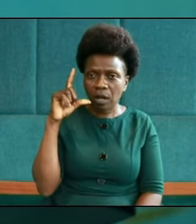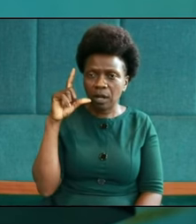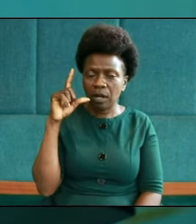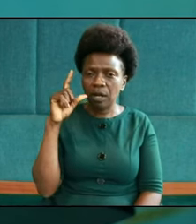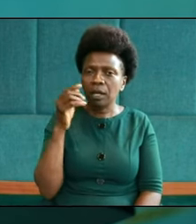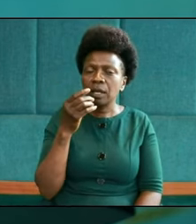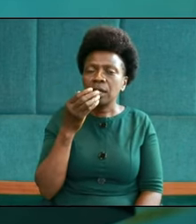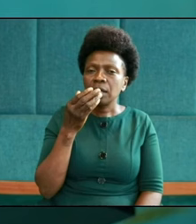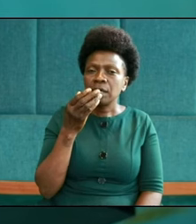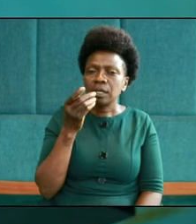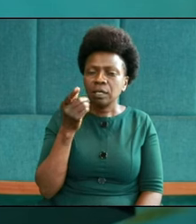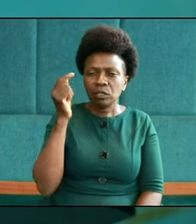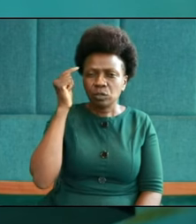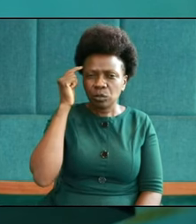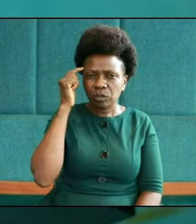he thought,